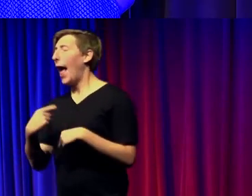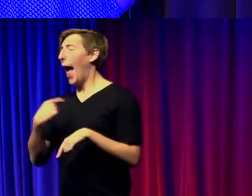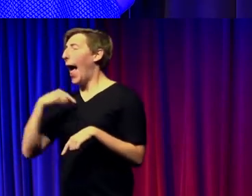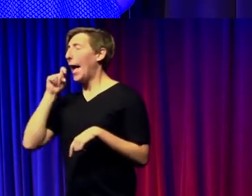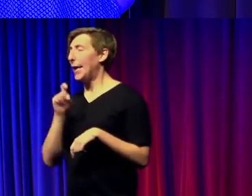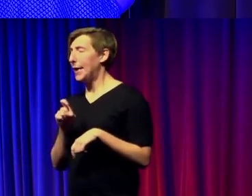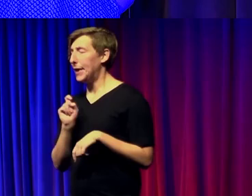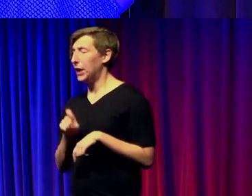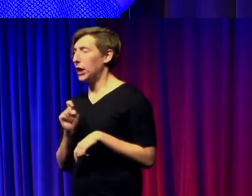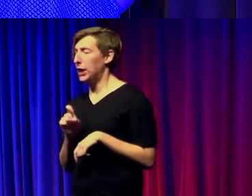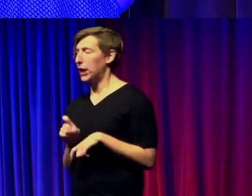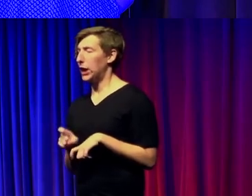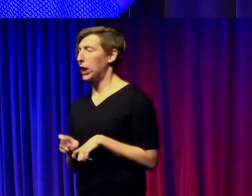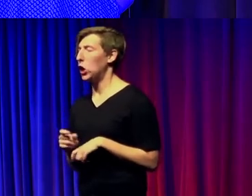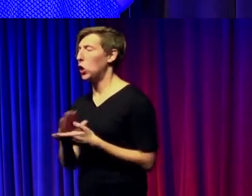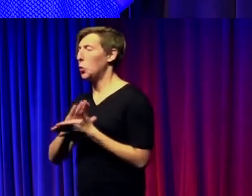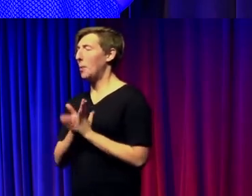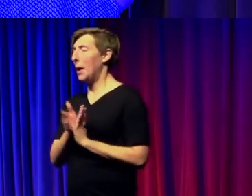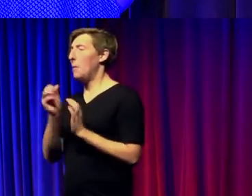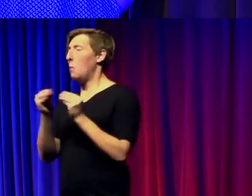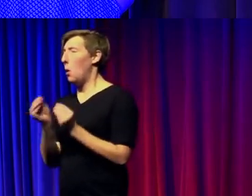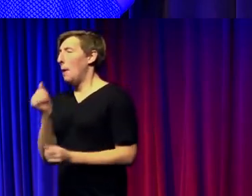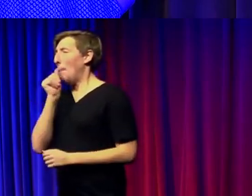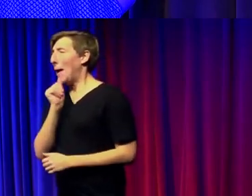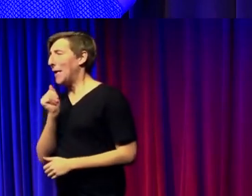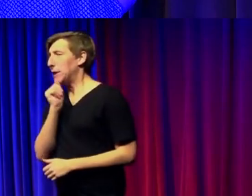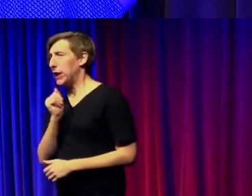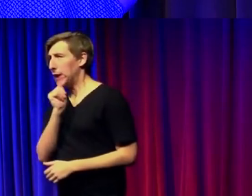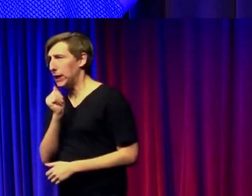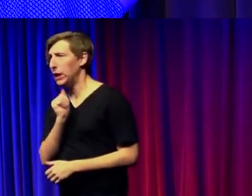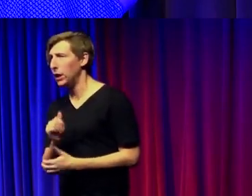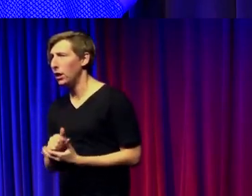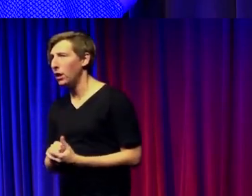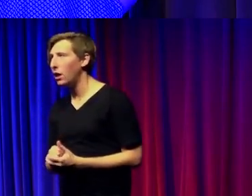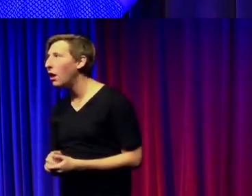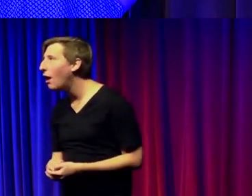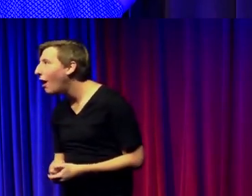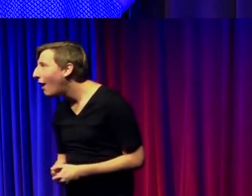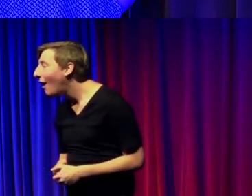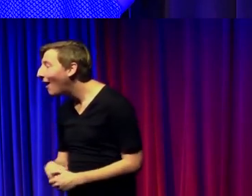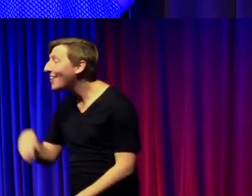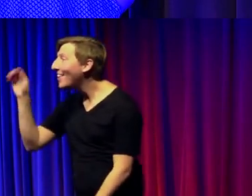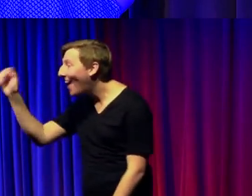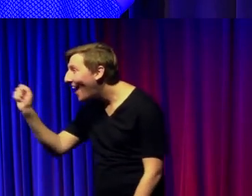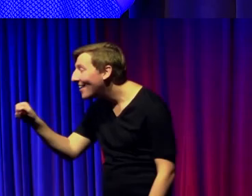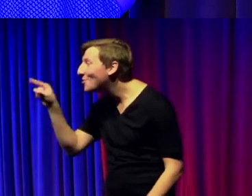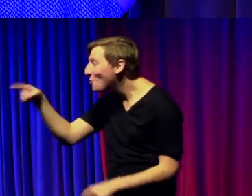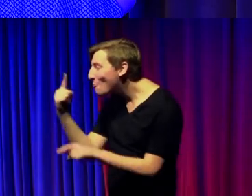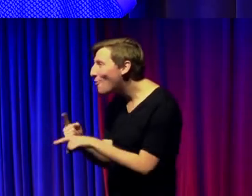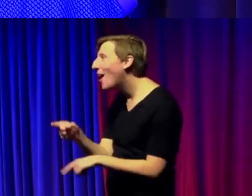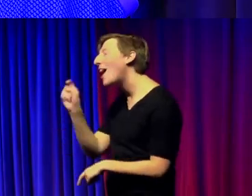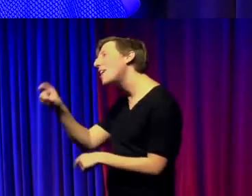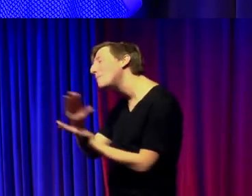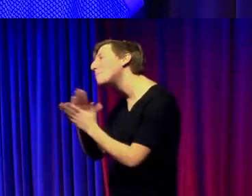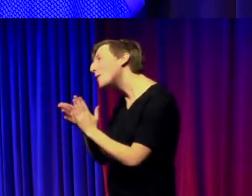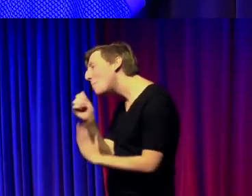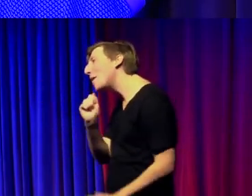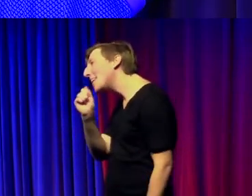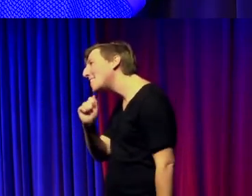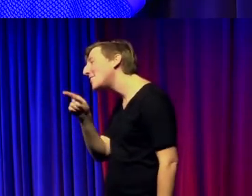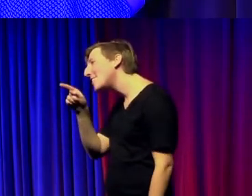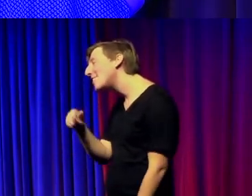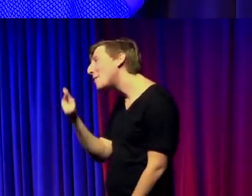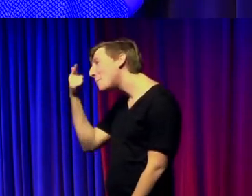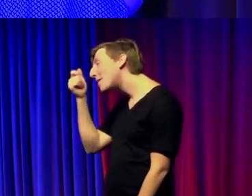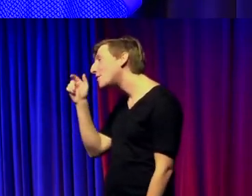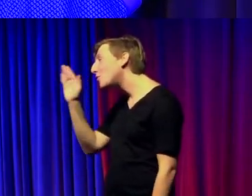I need to be patient. And I was like, yes, yes, you do. You do need to be patient. I was like,